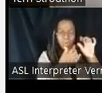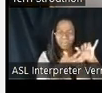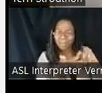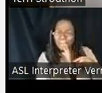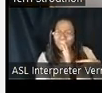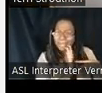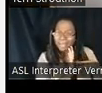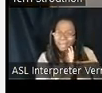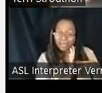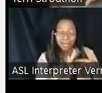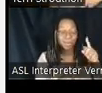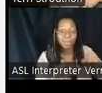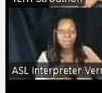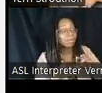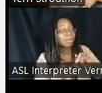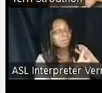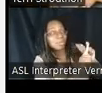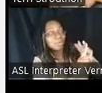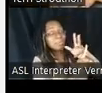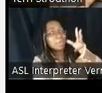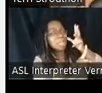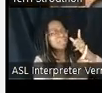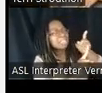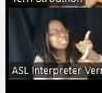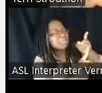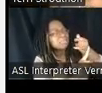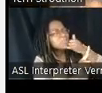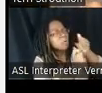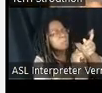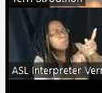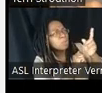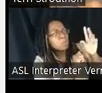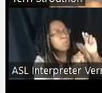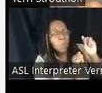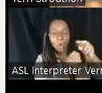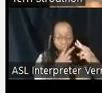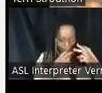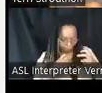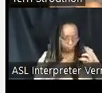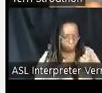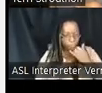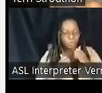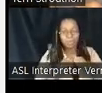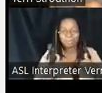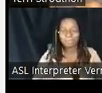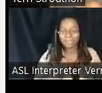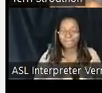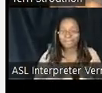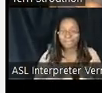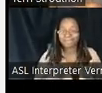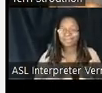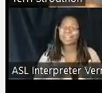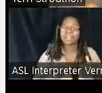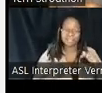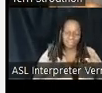even at that level. So babies, we make sense of it by what's wrong with us. Ooh, this is a dangerous world. People don't protect me. And